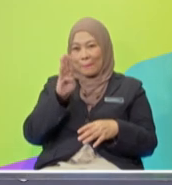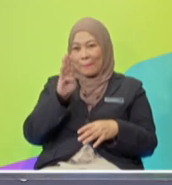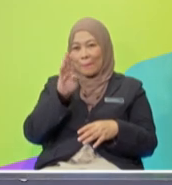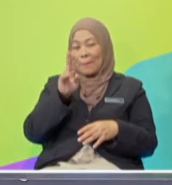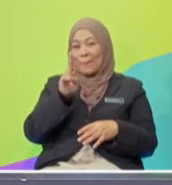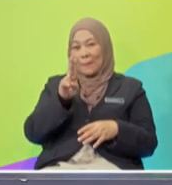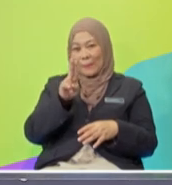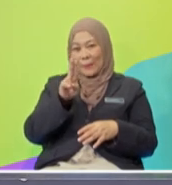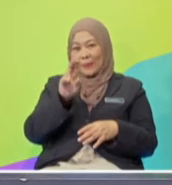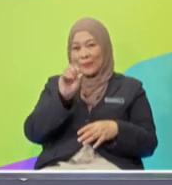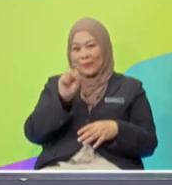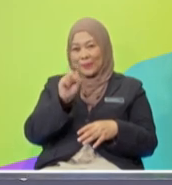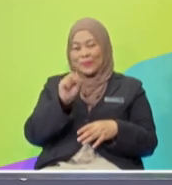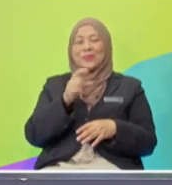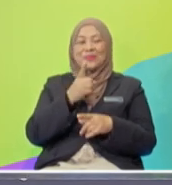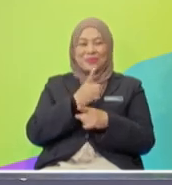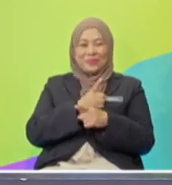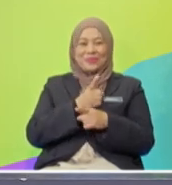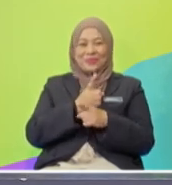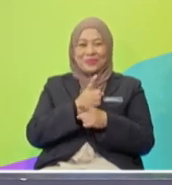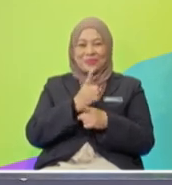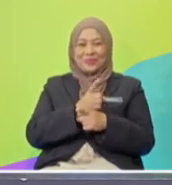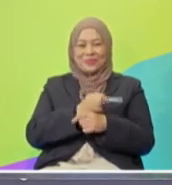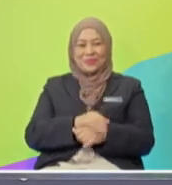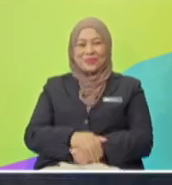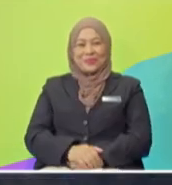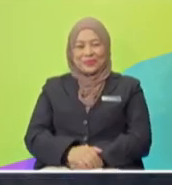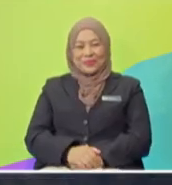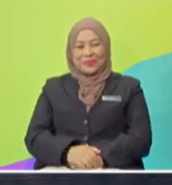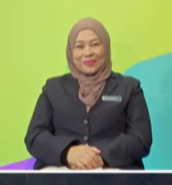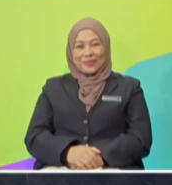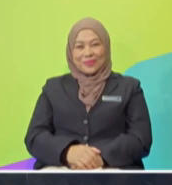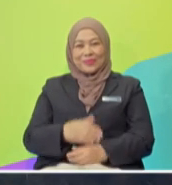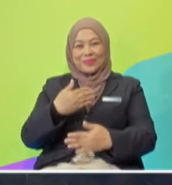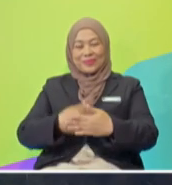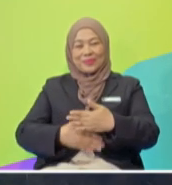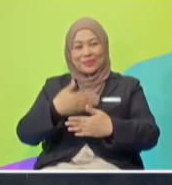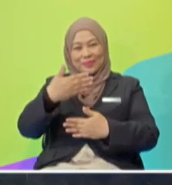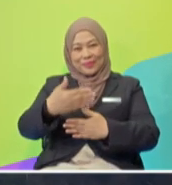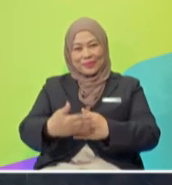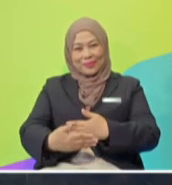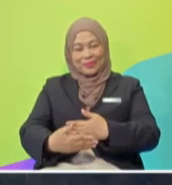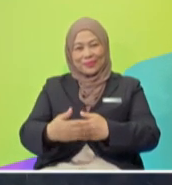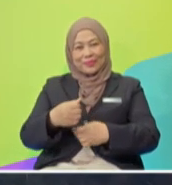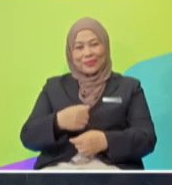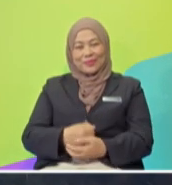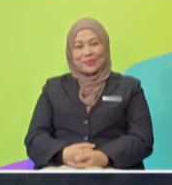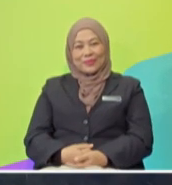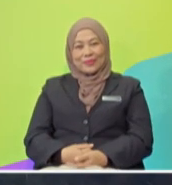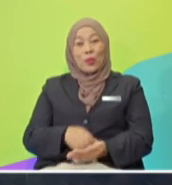B-U-S. Very bus. Good. Good okay. Job. Next one. Can you spell a